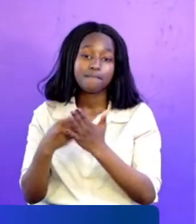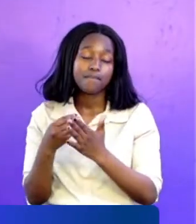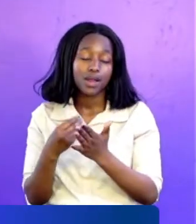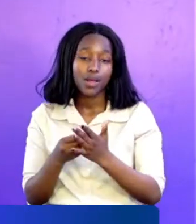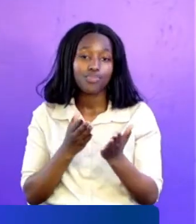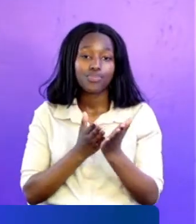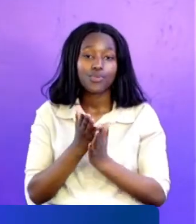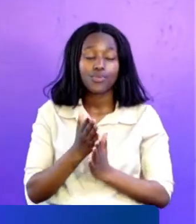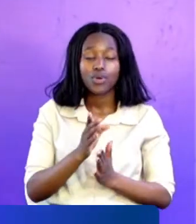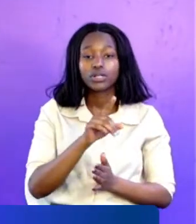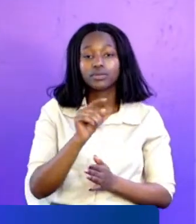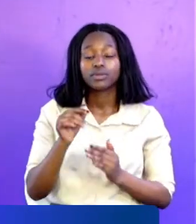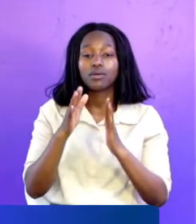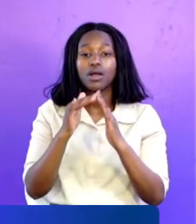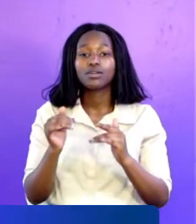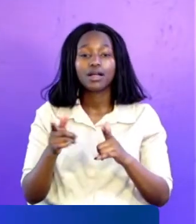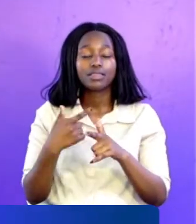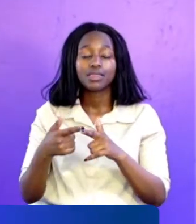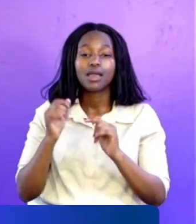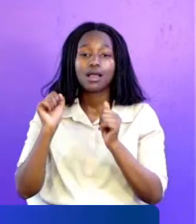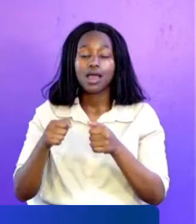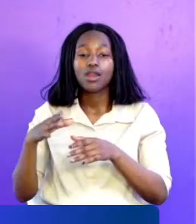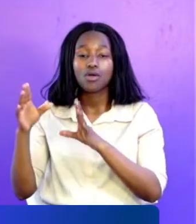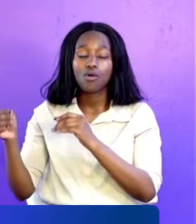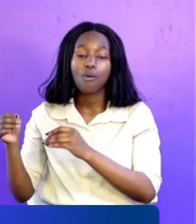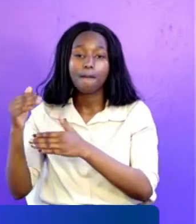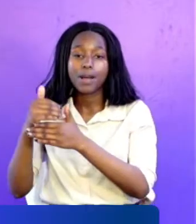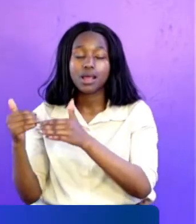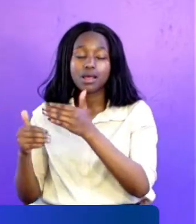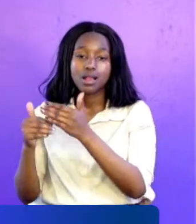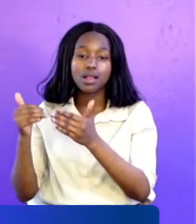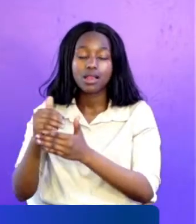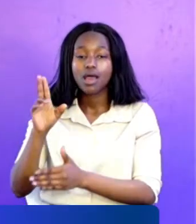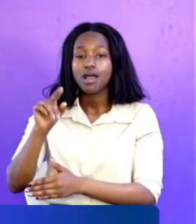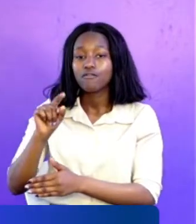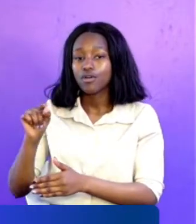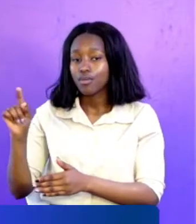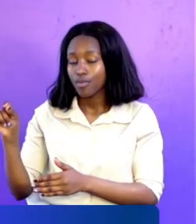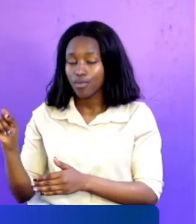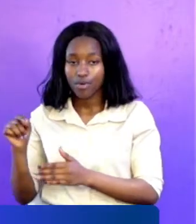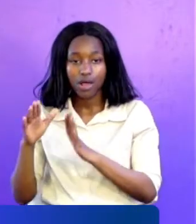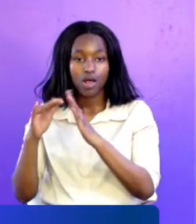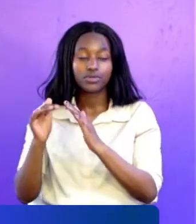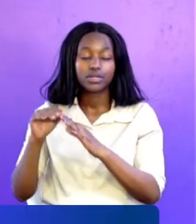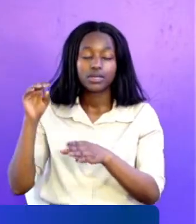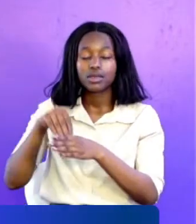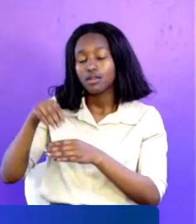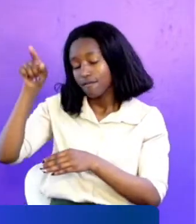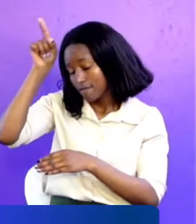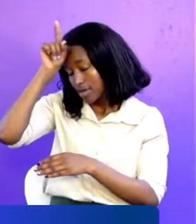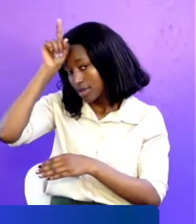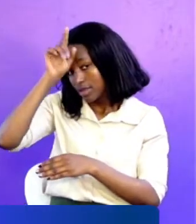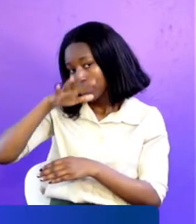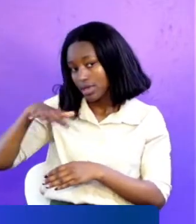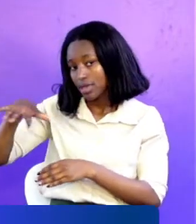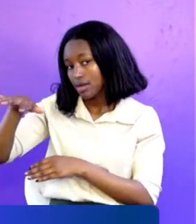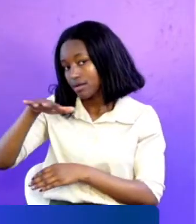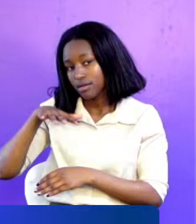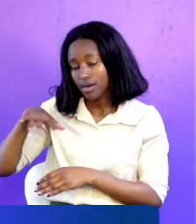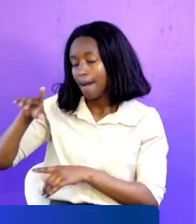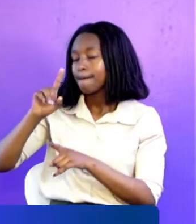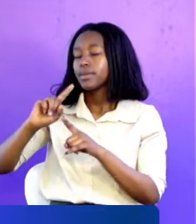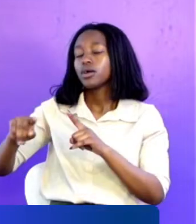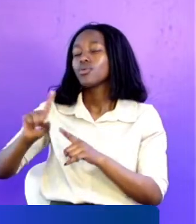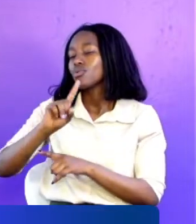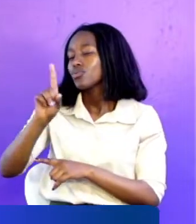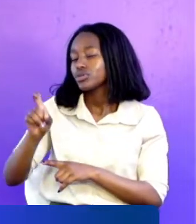rural houses. Now, this story is on page 2 of the Daily Nation. Was the issue to allow